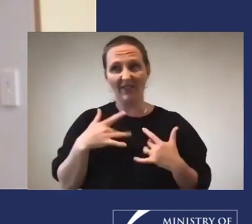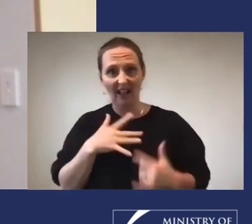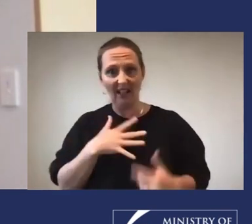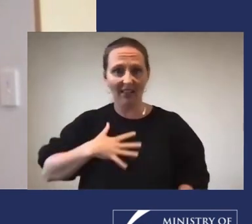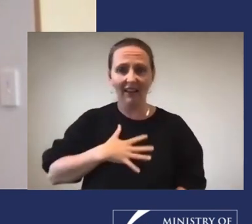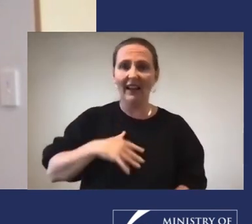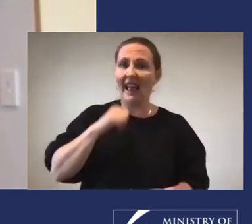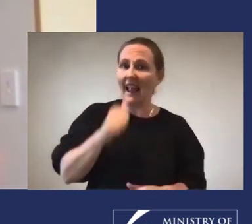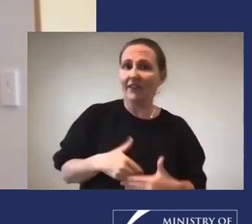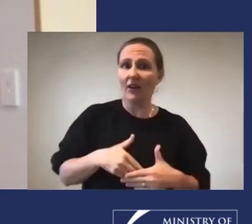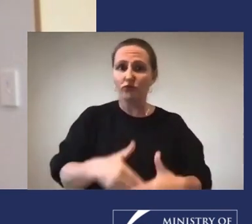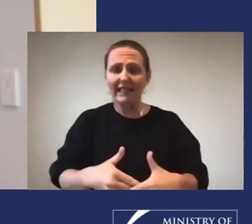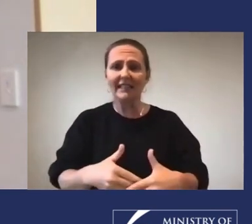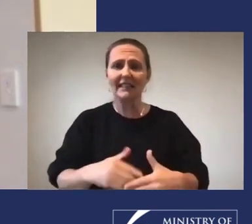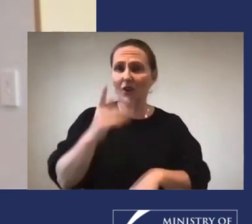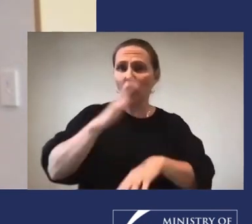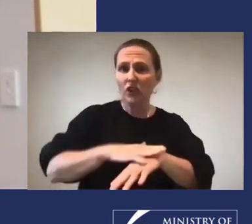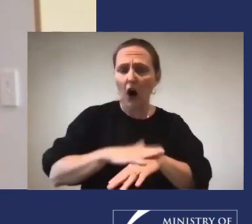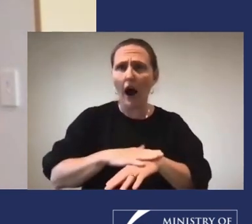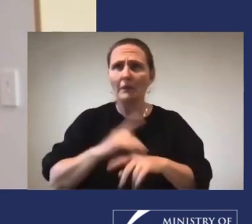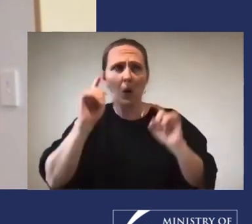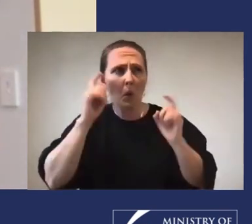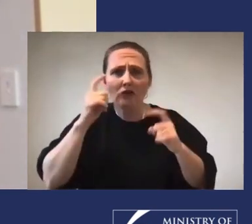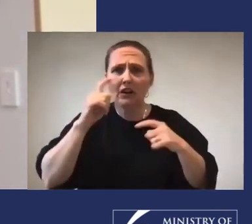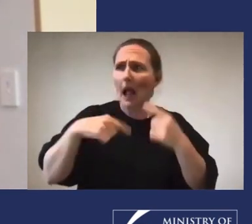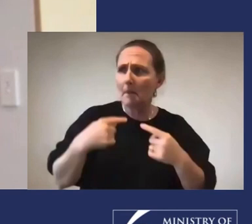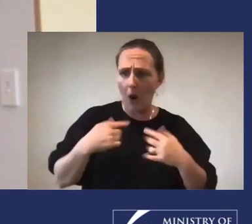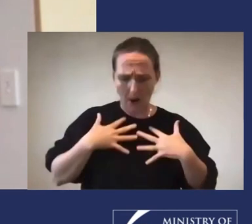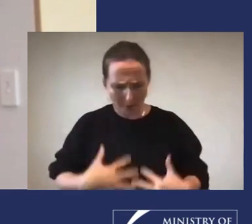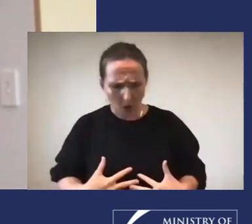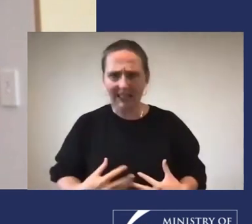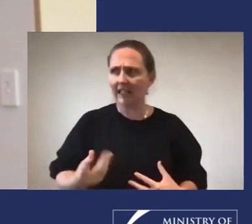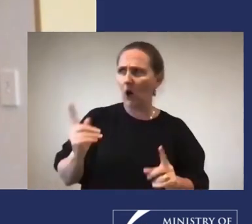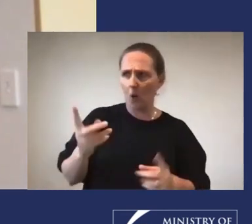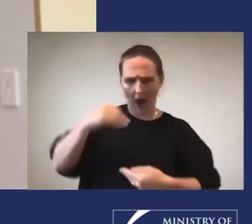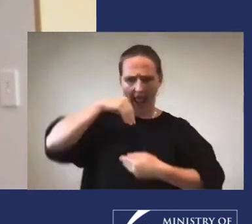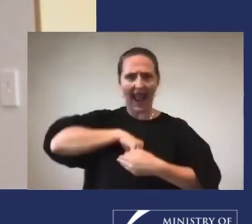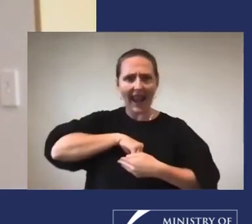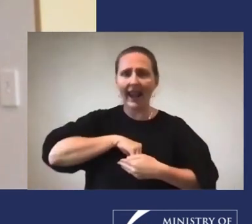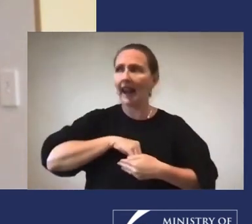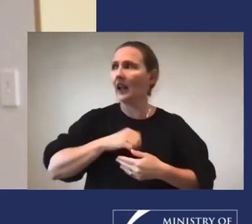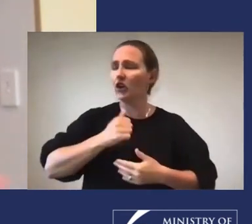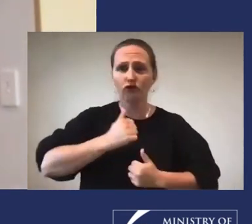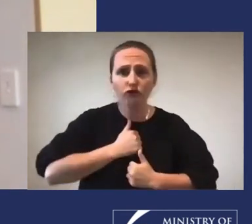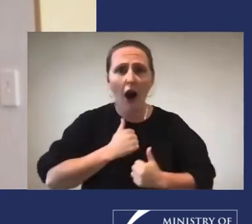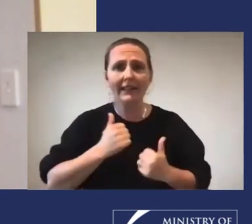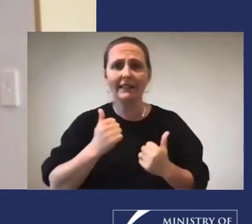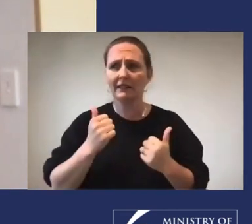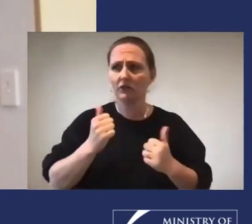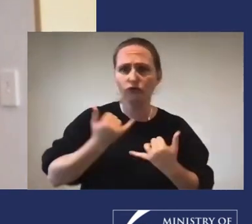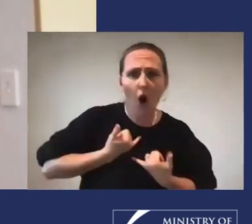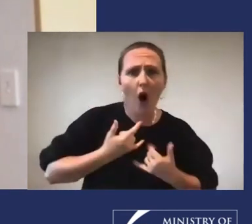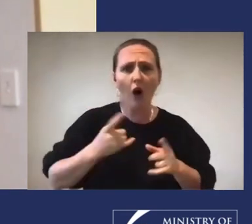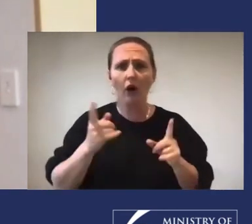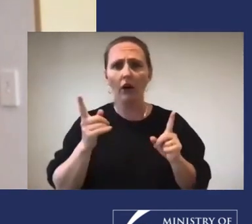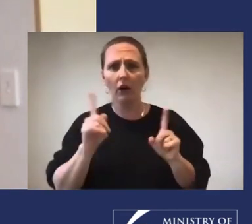so overwhelming about what you put into your body and what you do and am I doing the right thing. So it's totally natural to